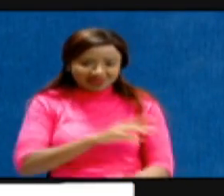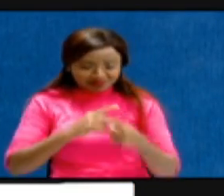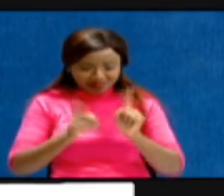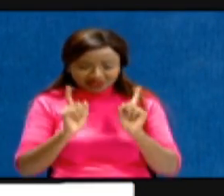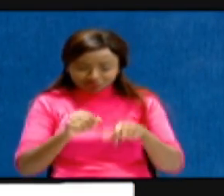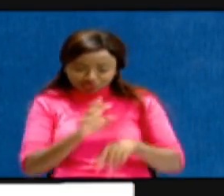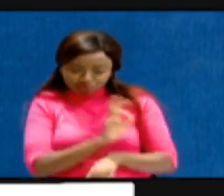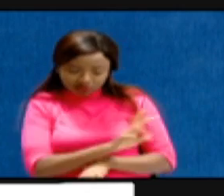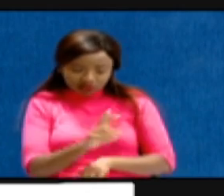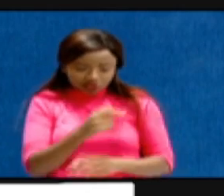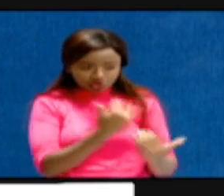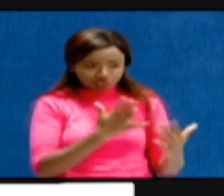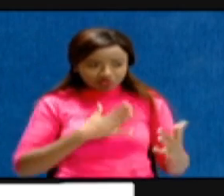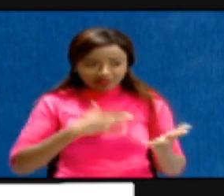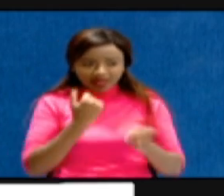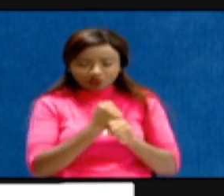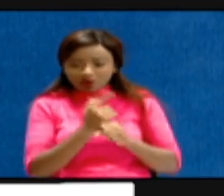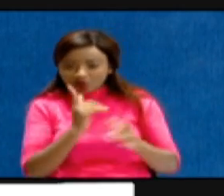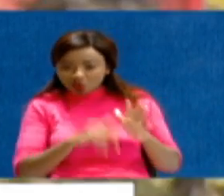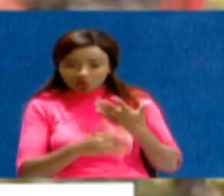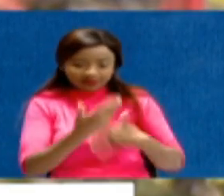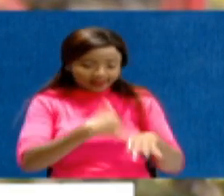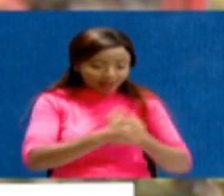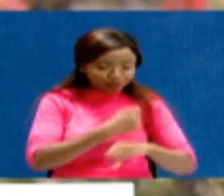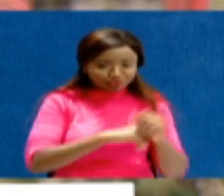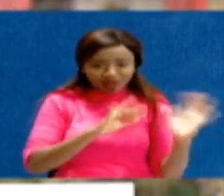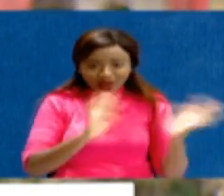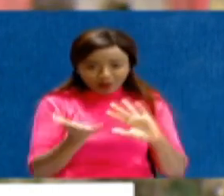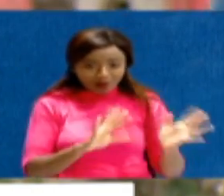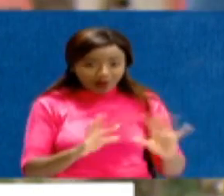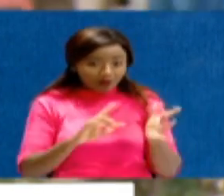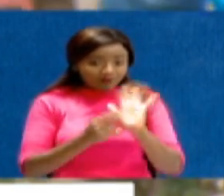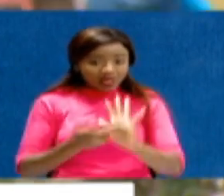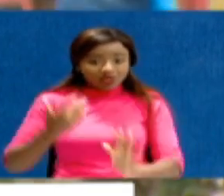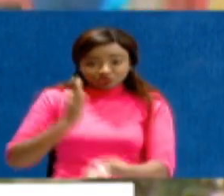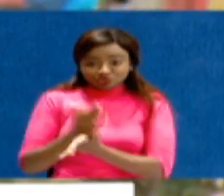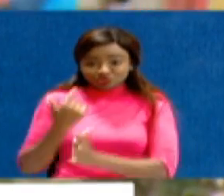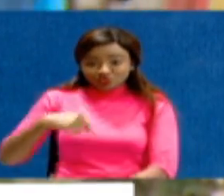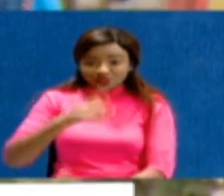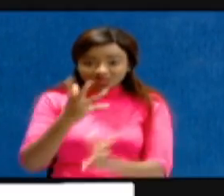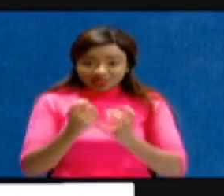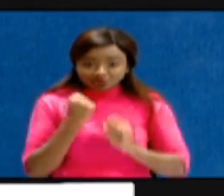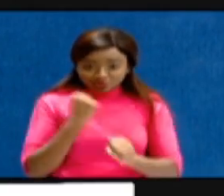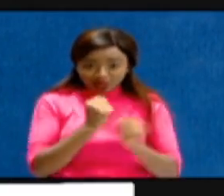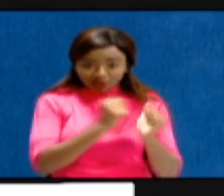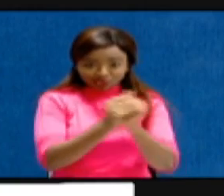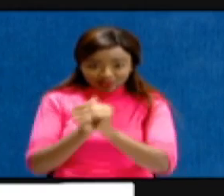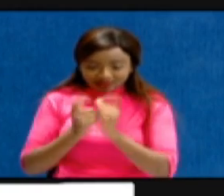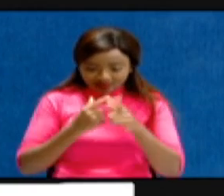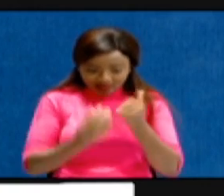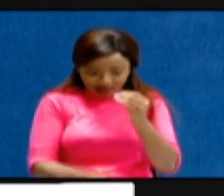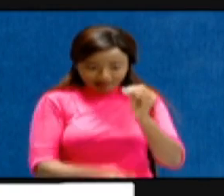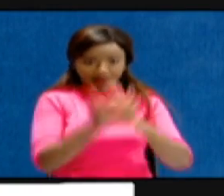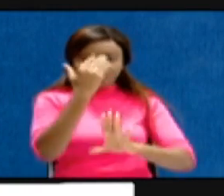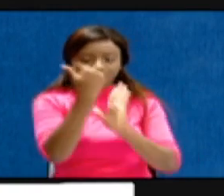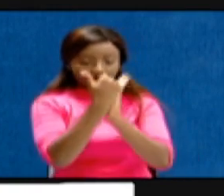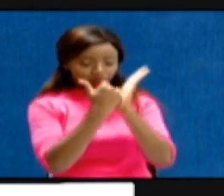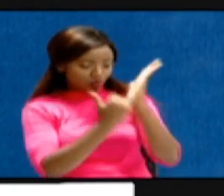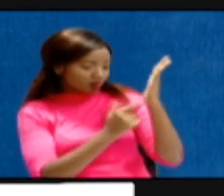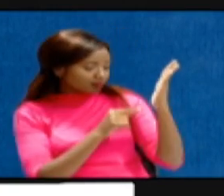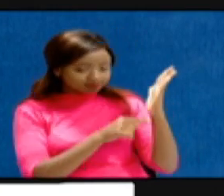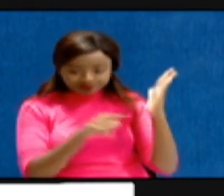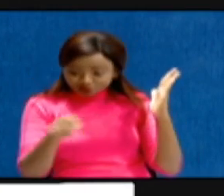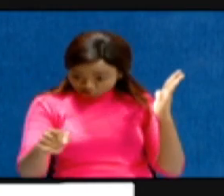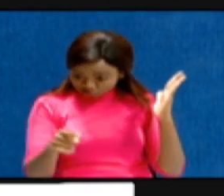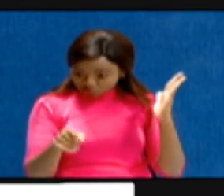in. You need to have worked together to draw up a schedule. I mean a timetable sort of